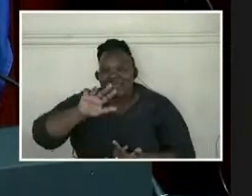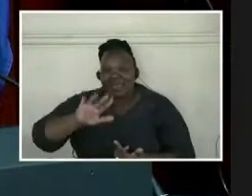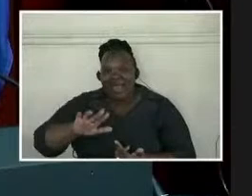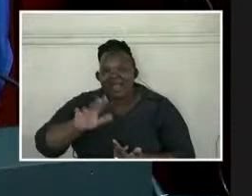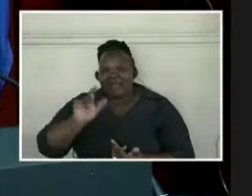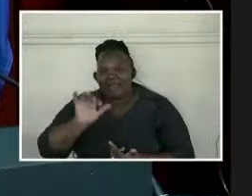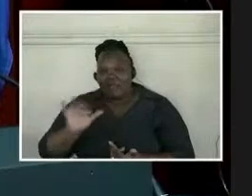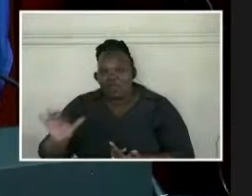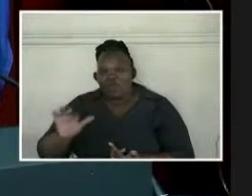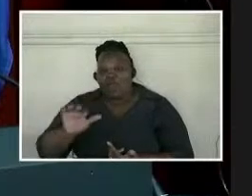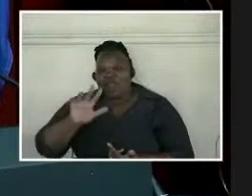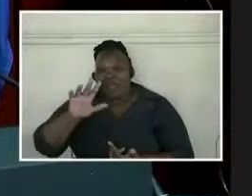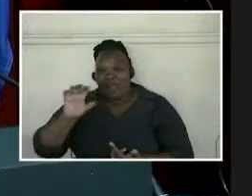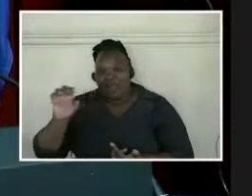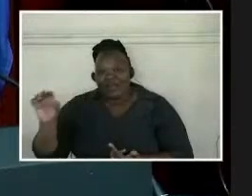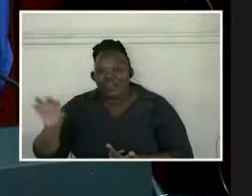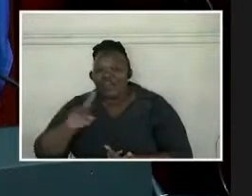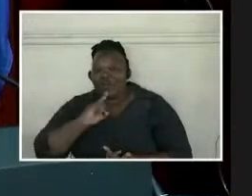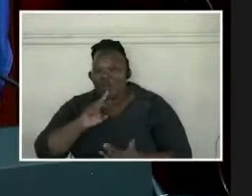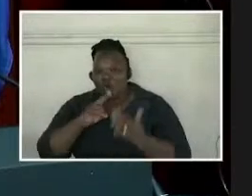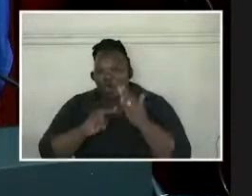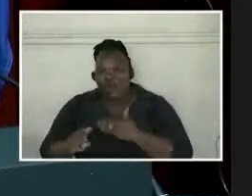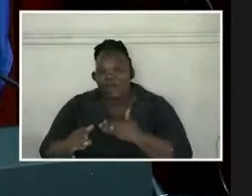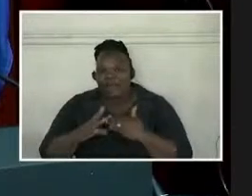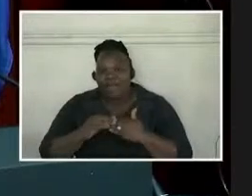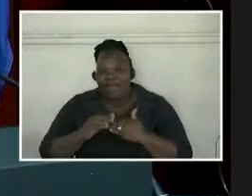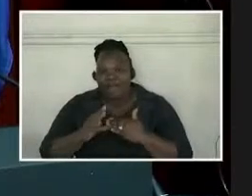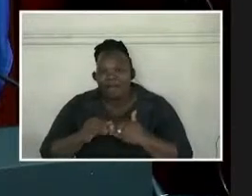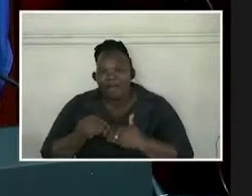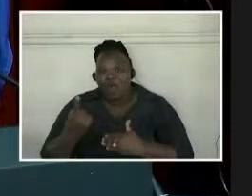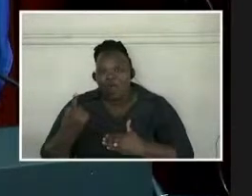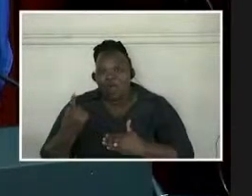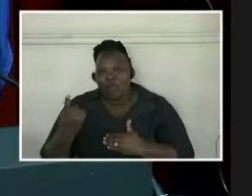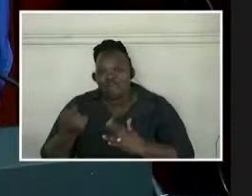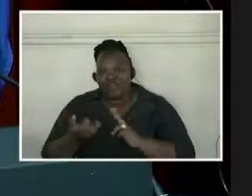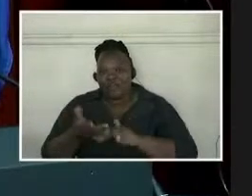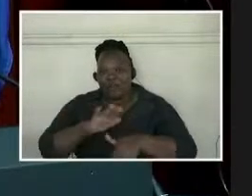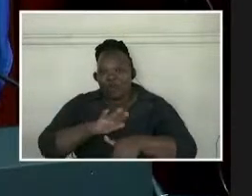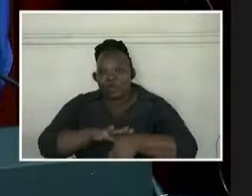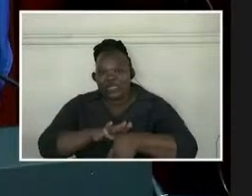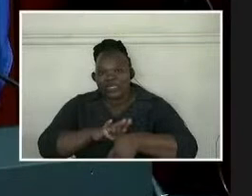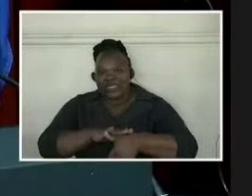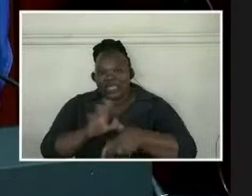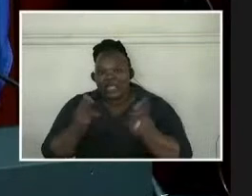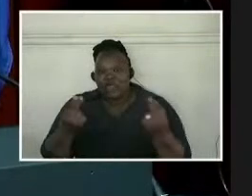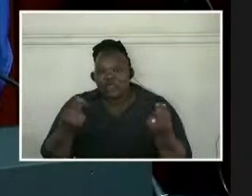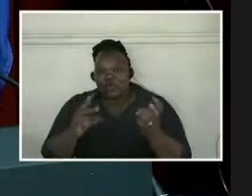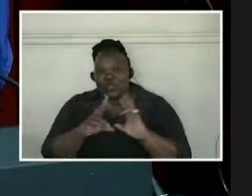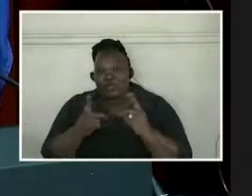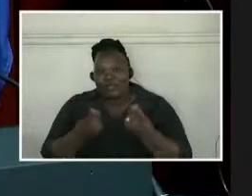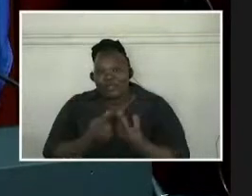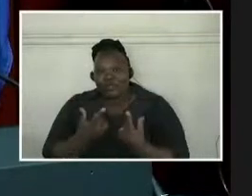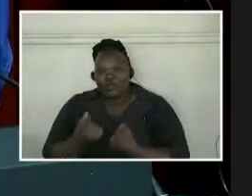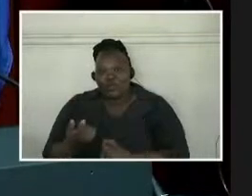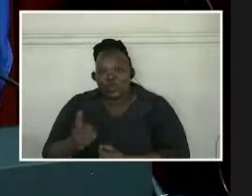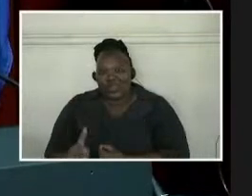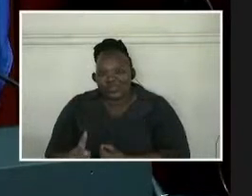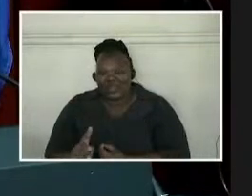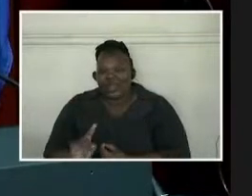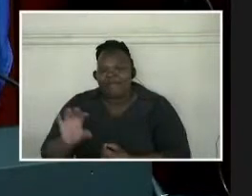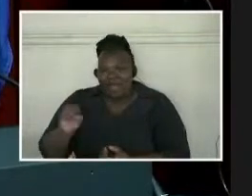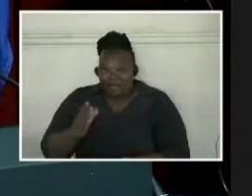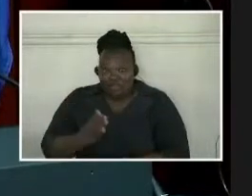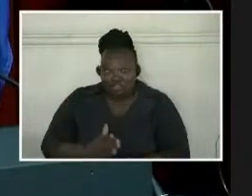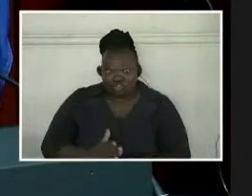000 honorable members one of our priorities in the new department is to ensure that we